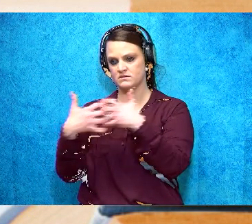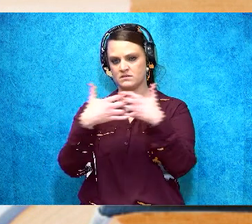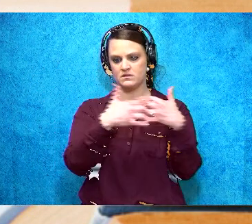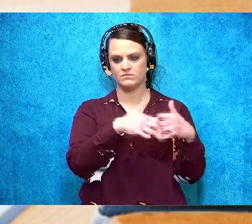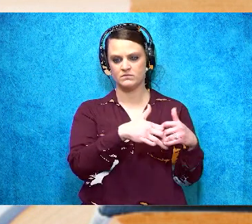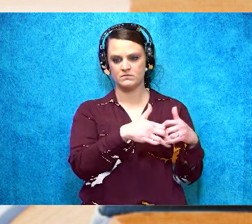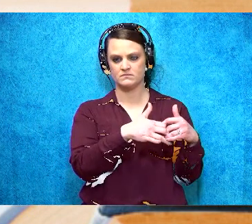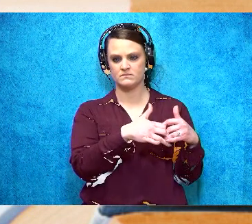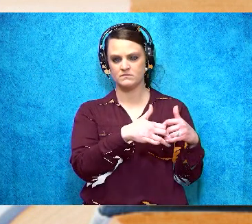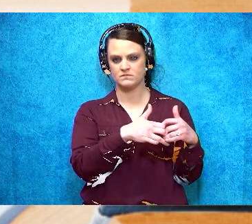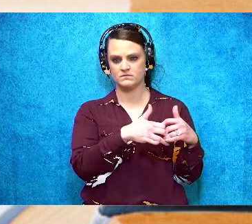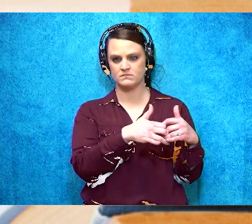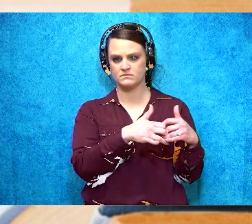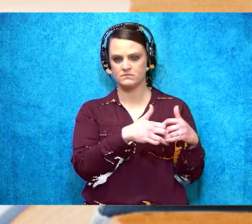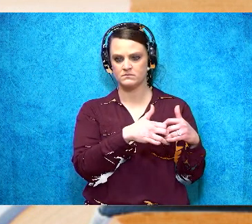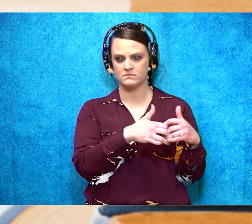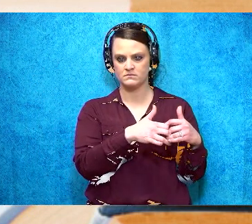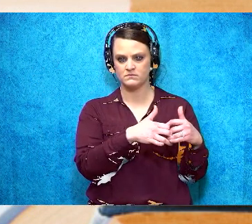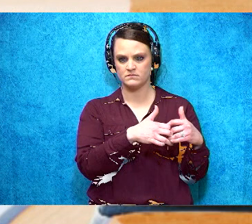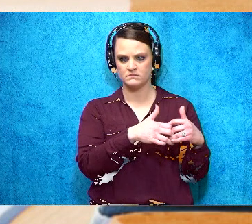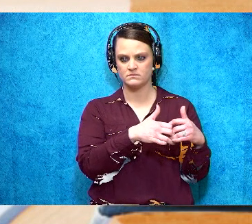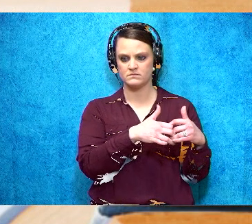engines